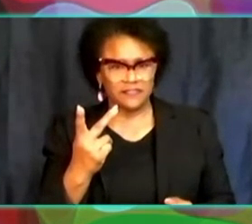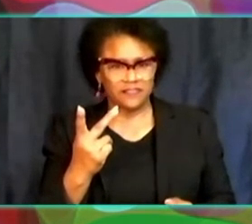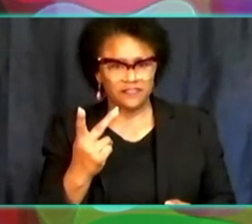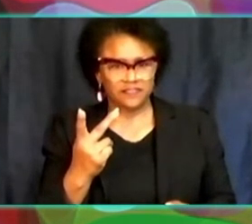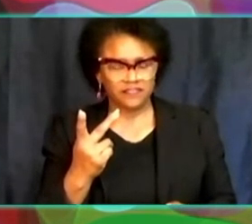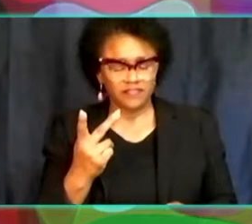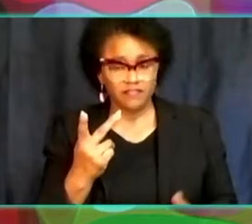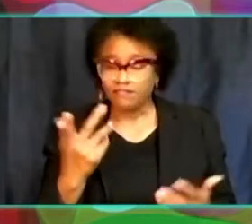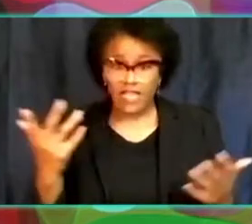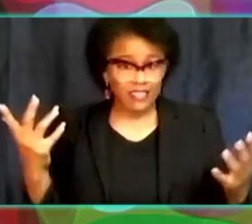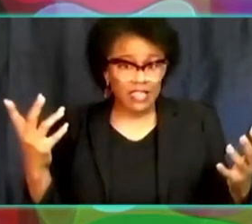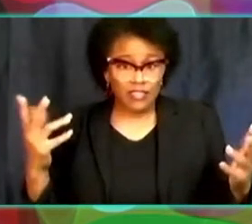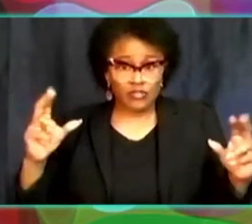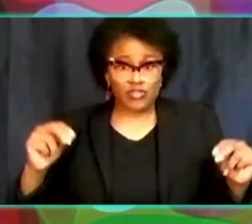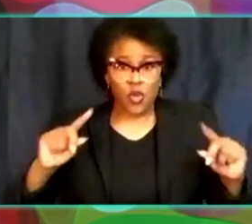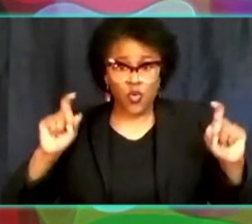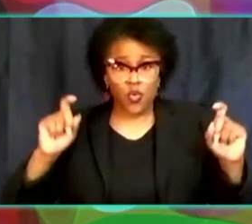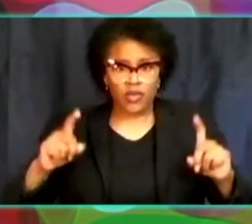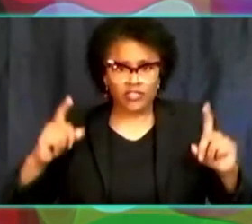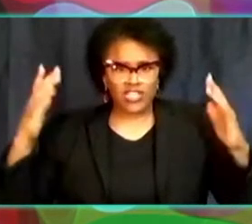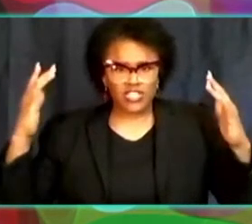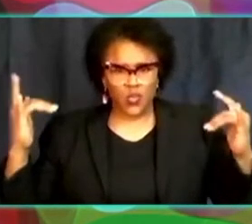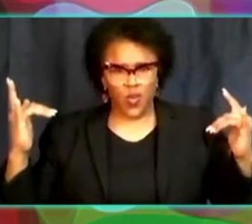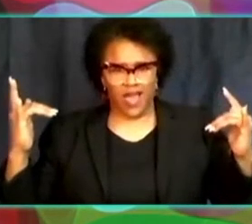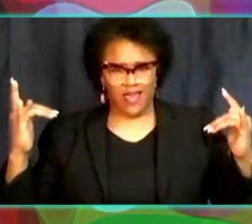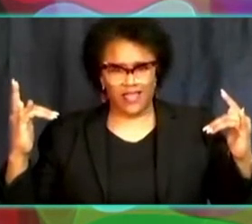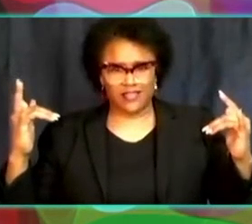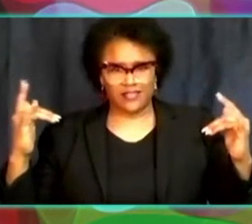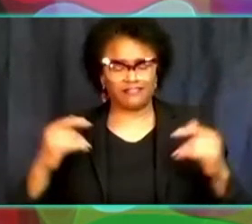and then there's no question as to why, you know,